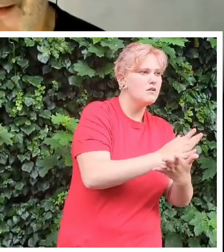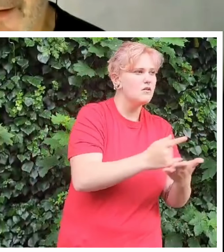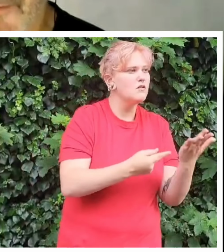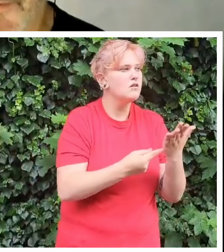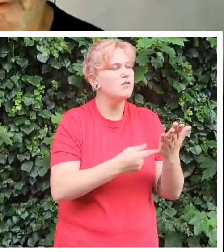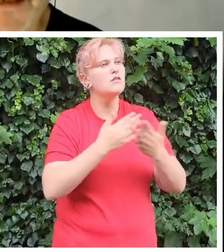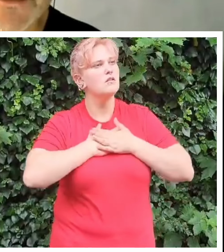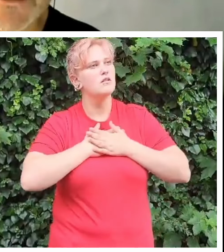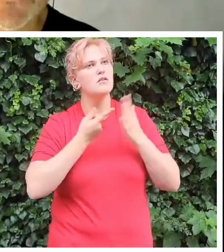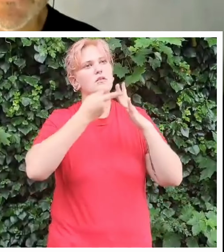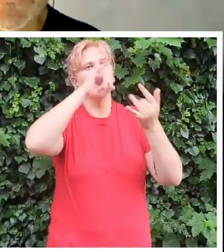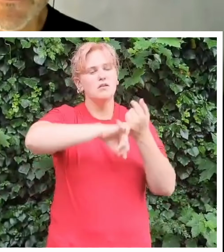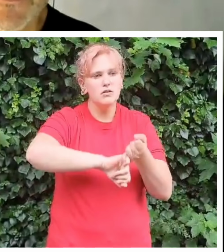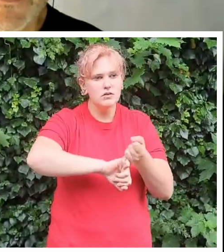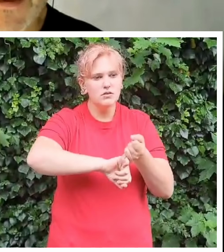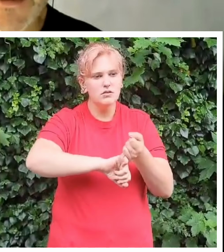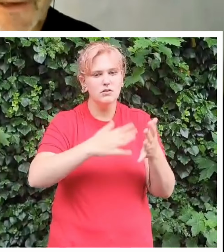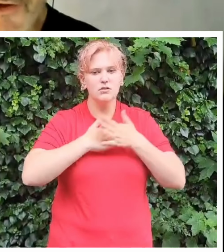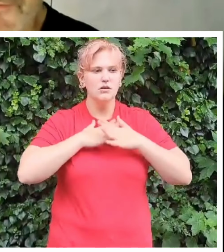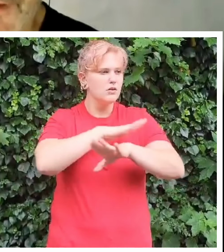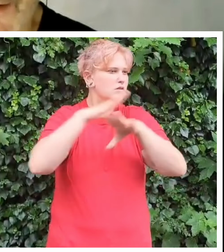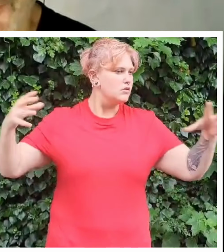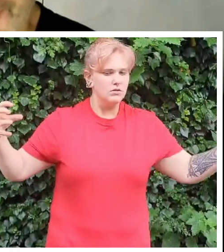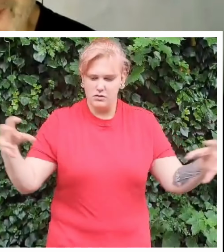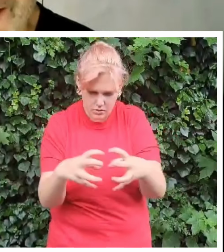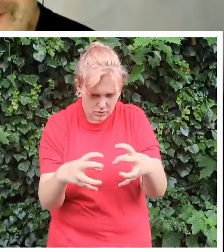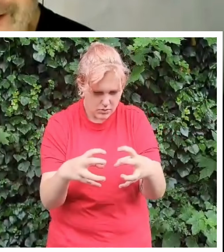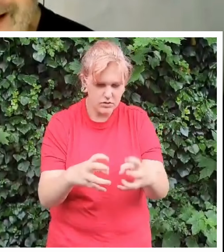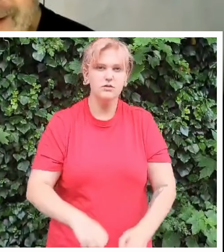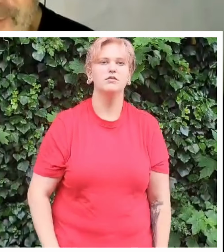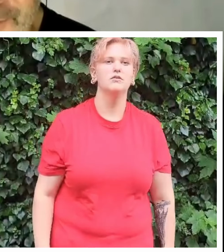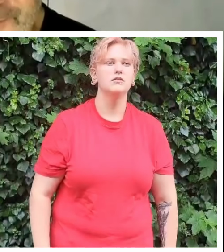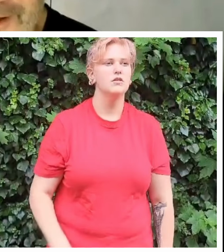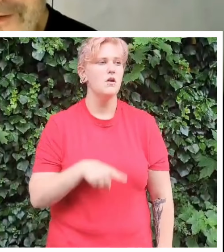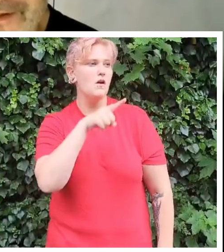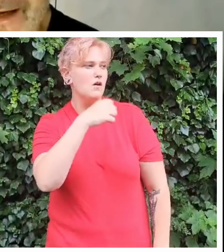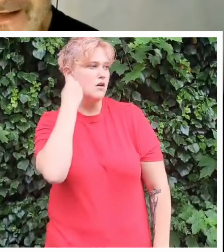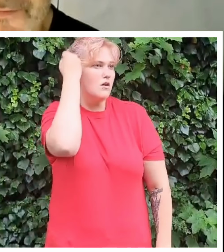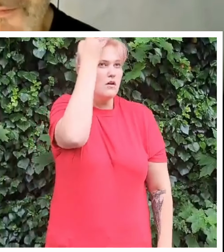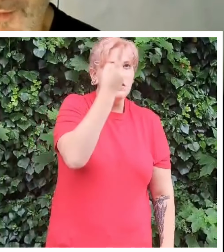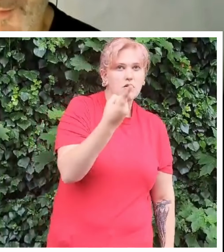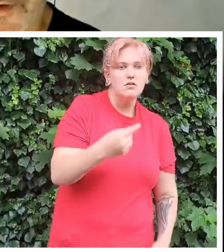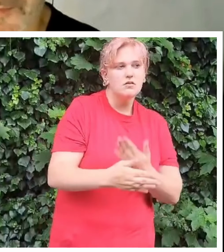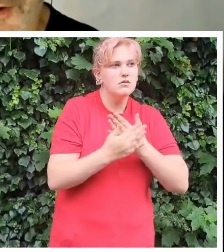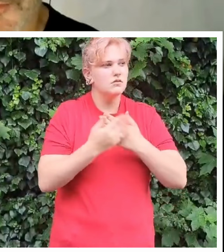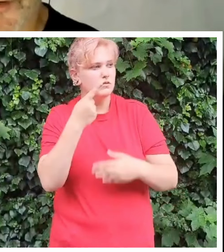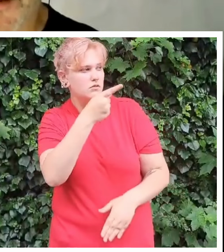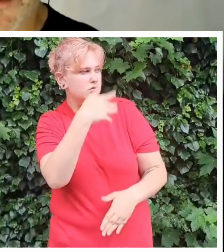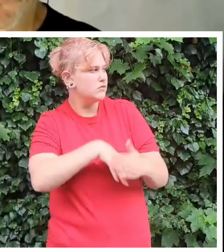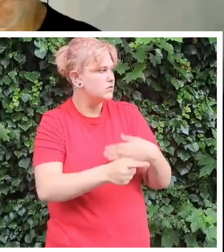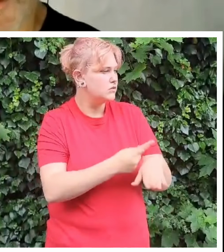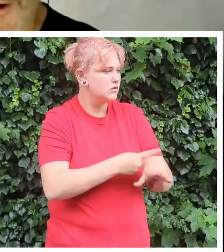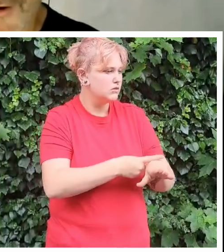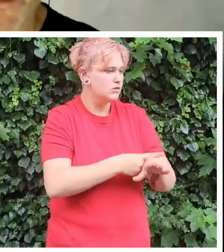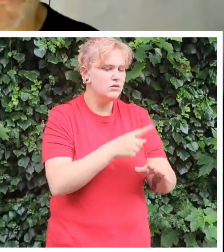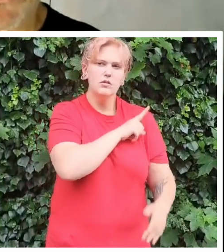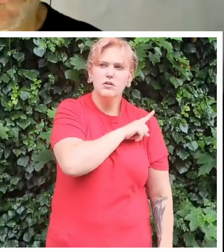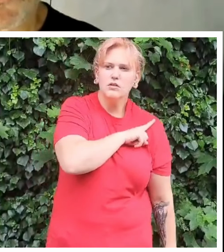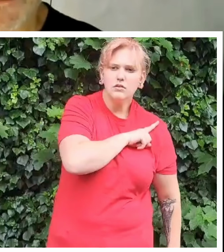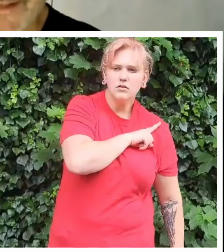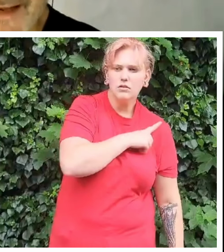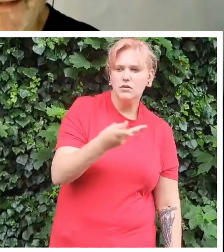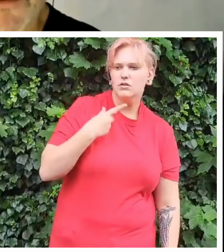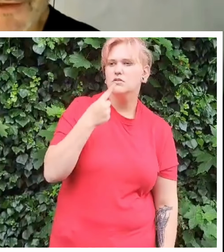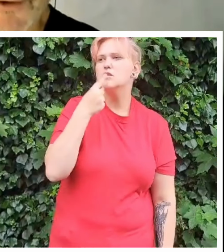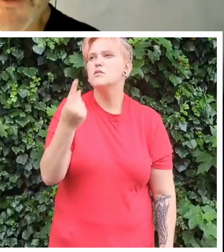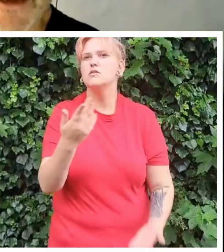theme here. Love is, and love cannot be contained. And you will understand even more in a moment why